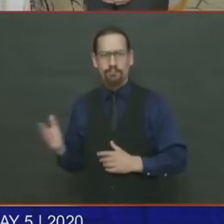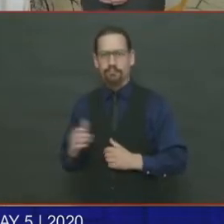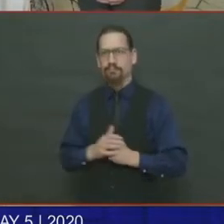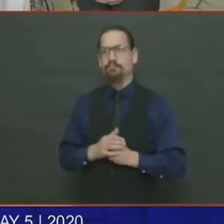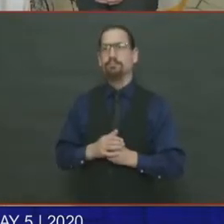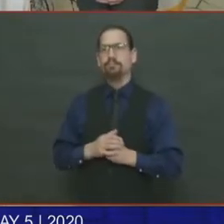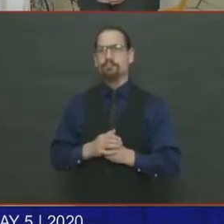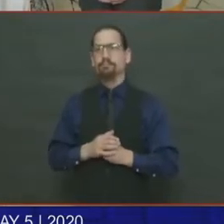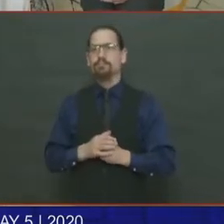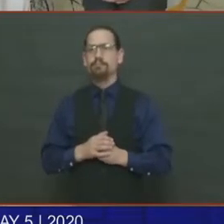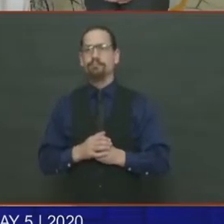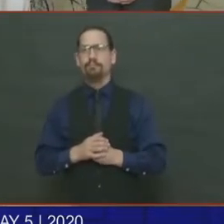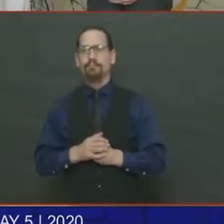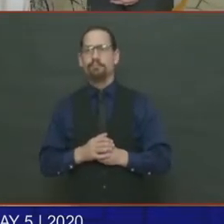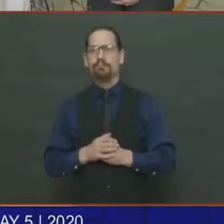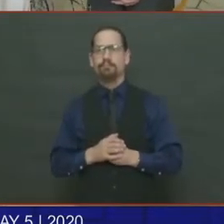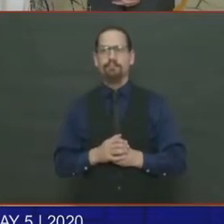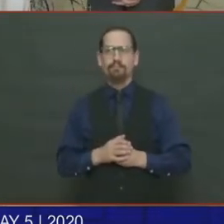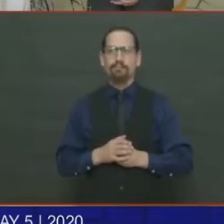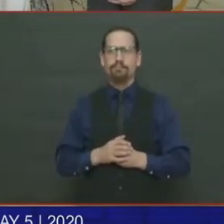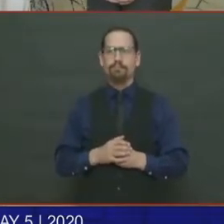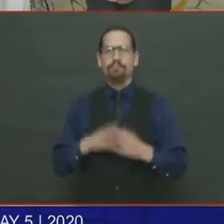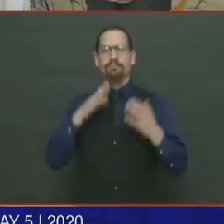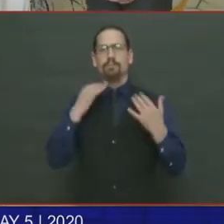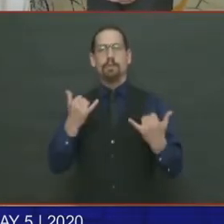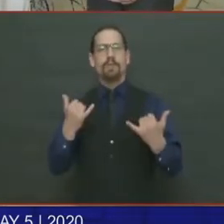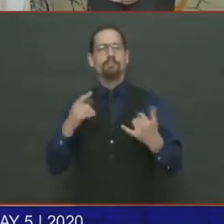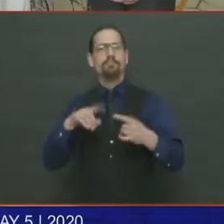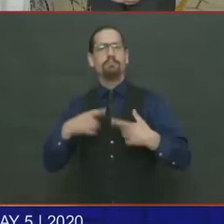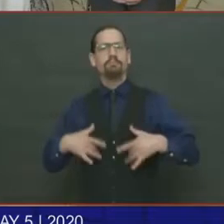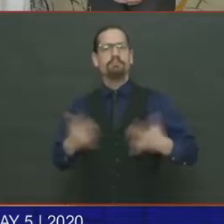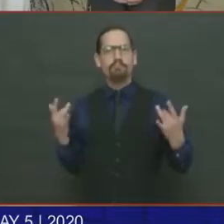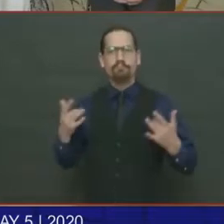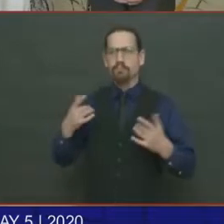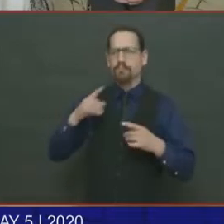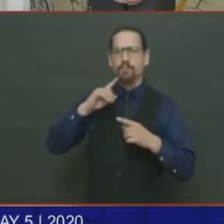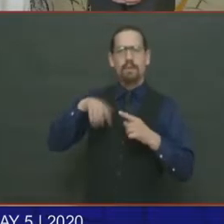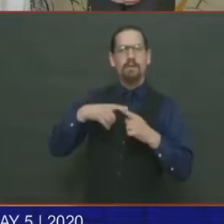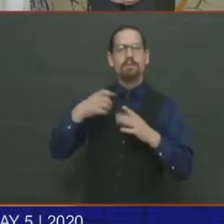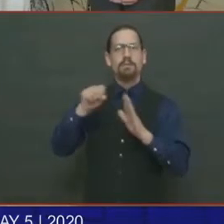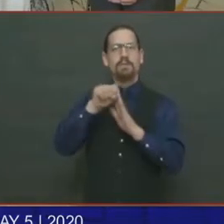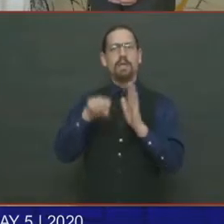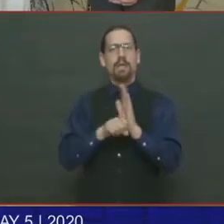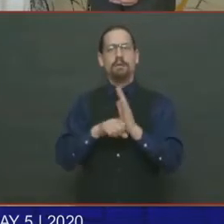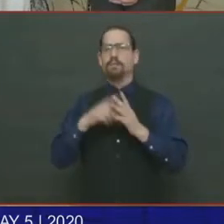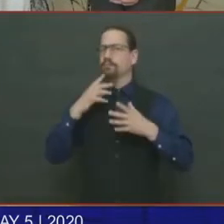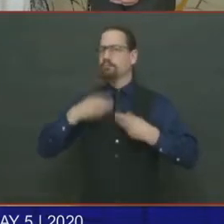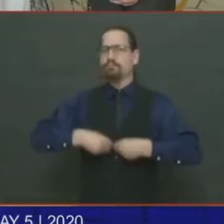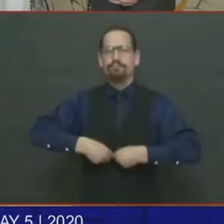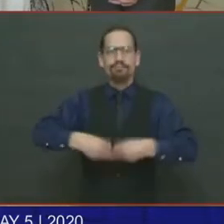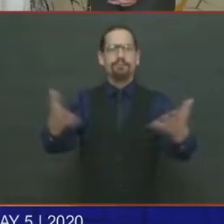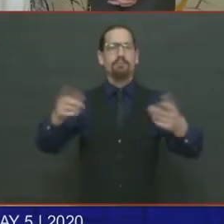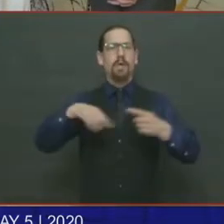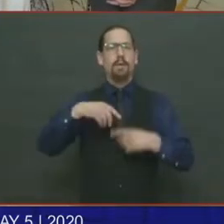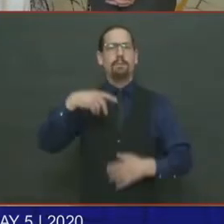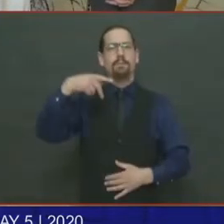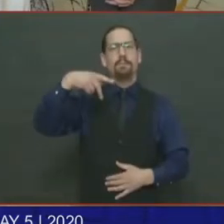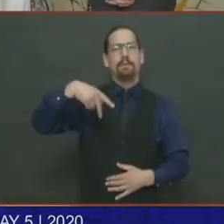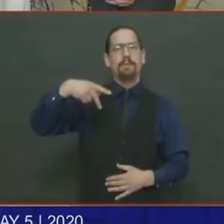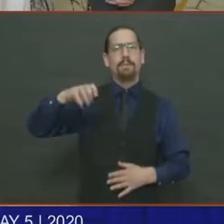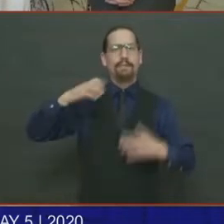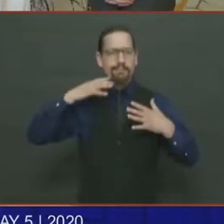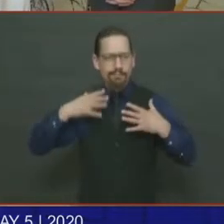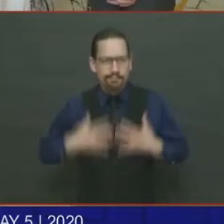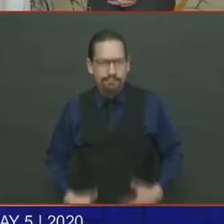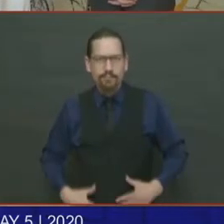the current status of the state's supply of PPE as we prepare to reopen the economy? Has the recent collaboration with other